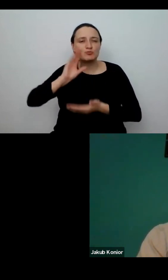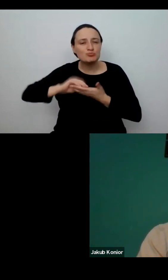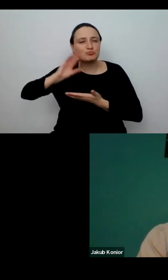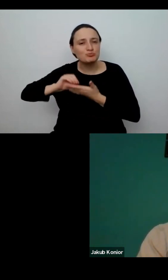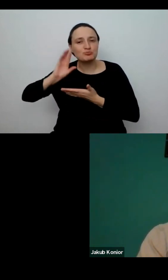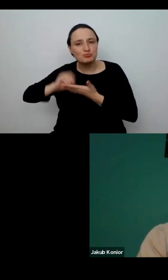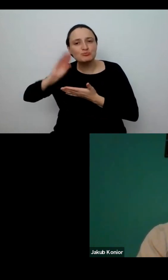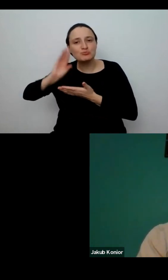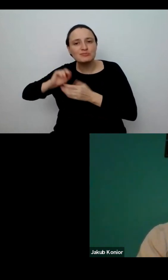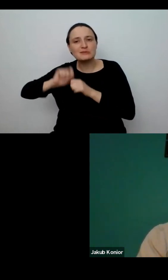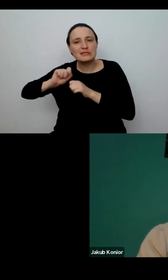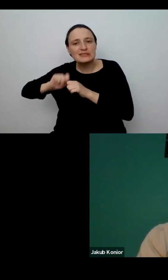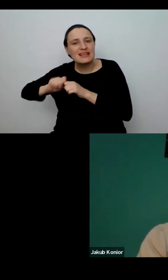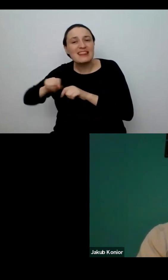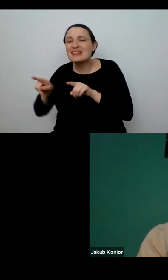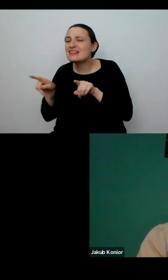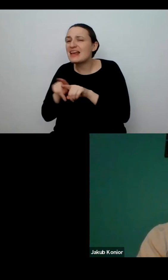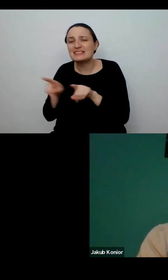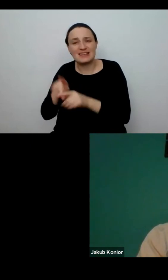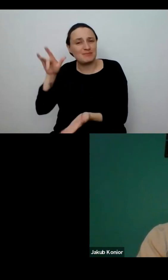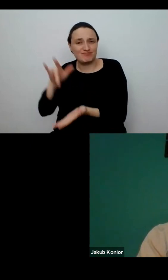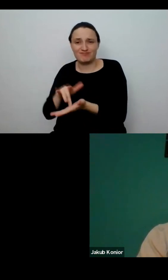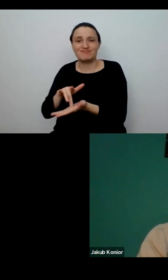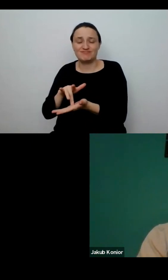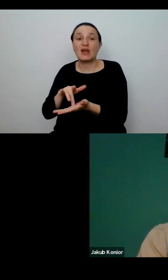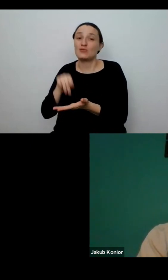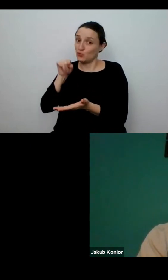get a reliable